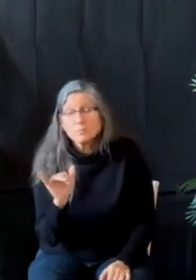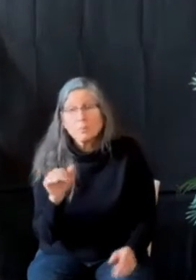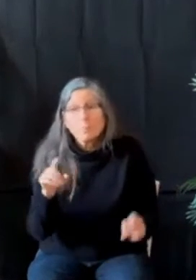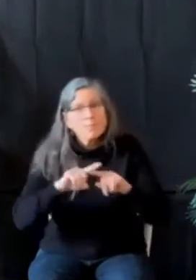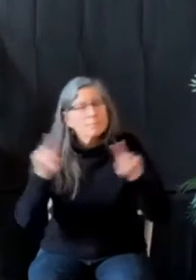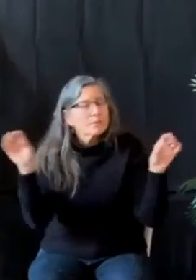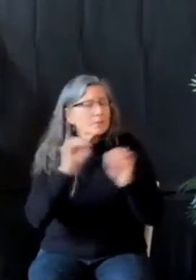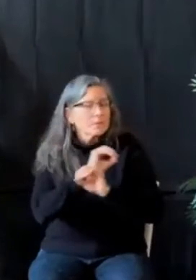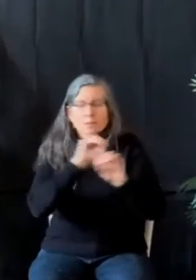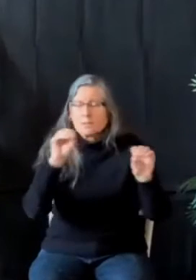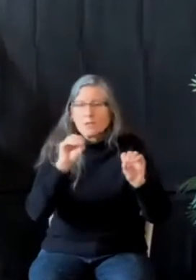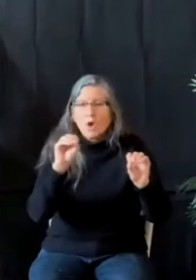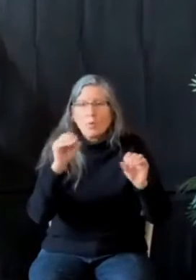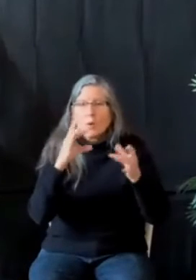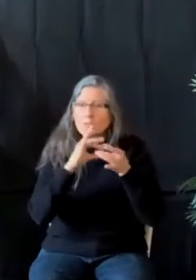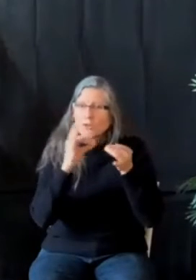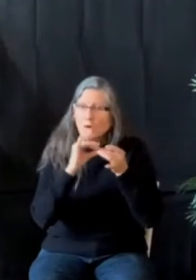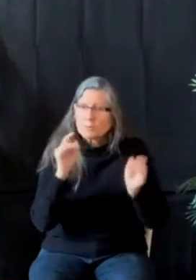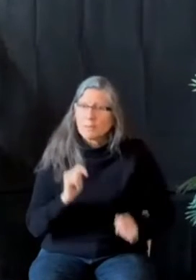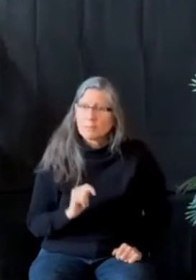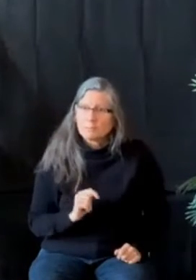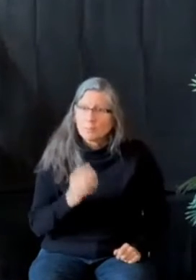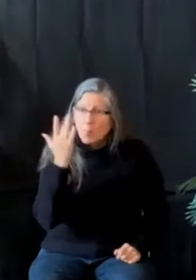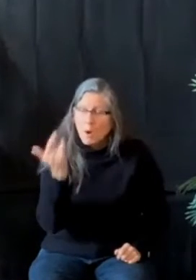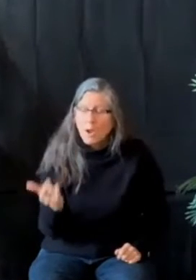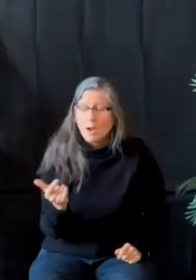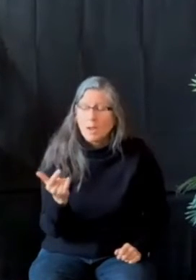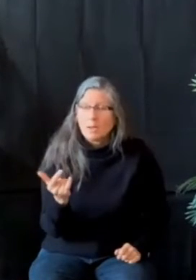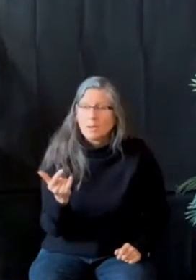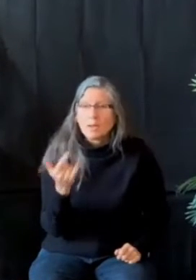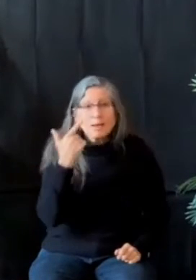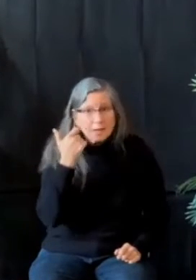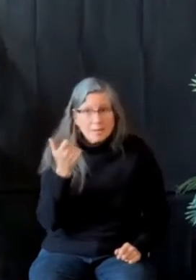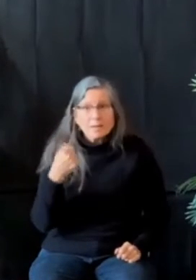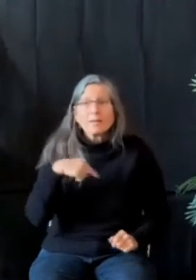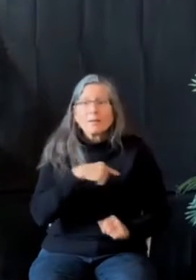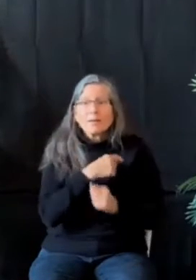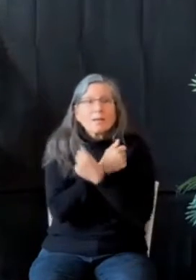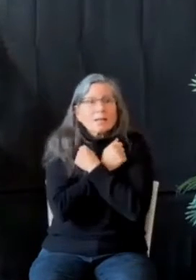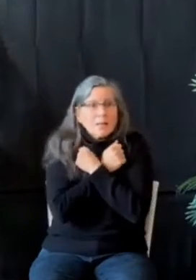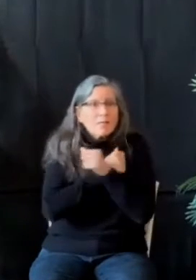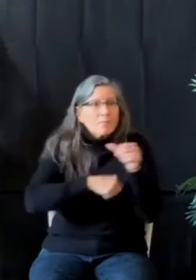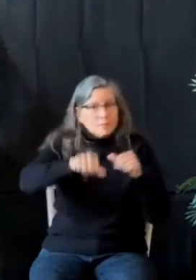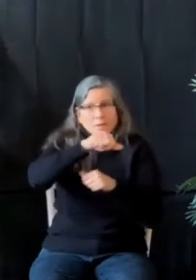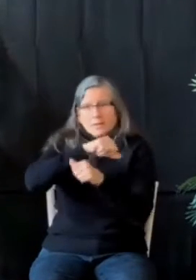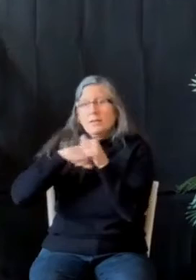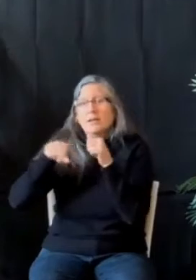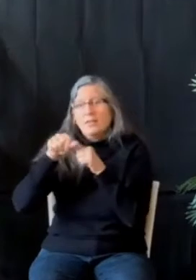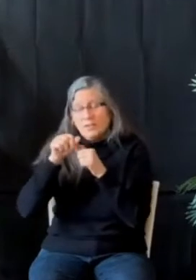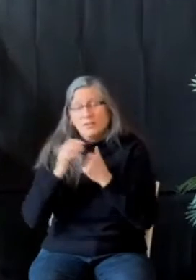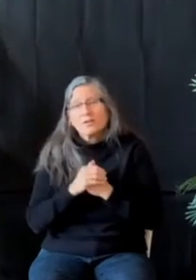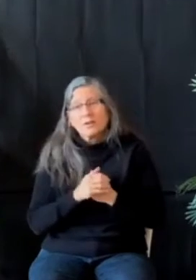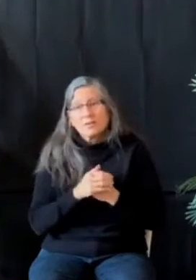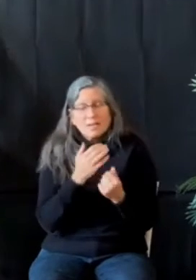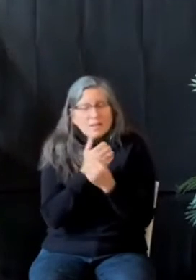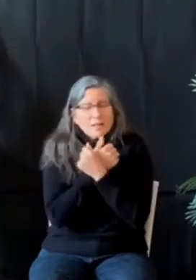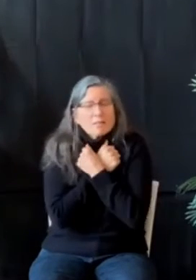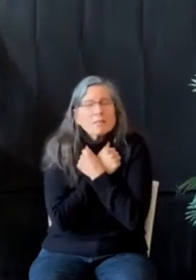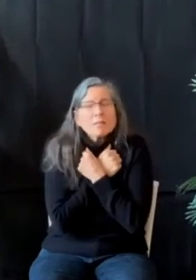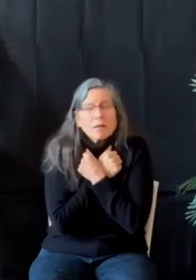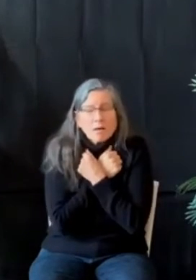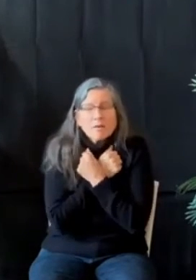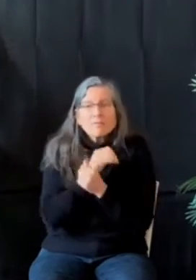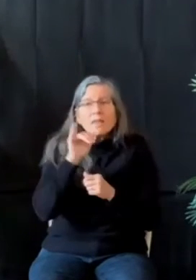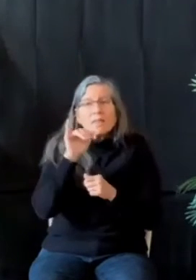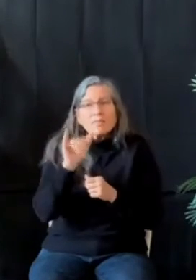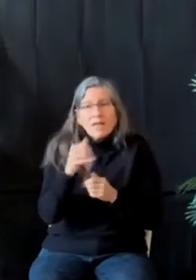But no one brings it up. You know why? Because we love one another. Love is the thing